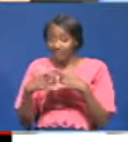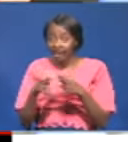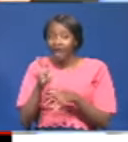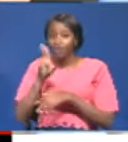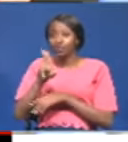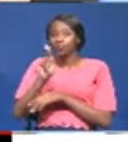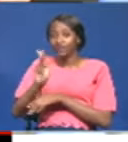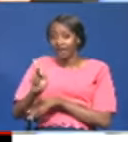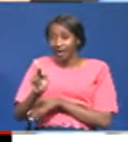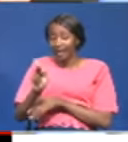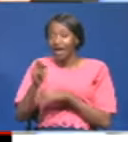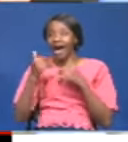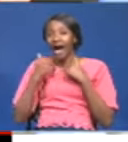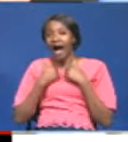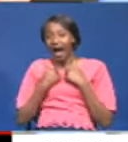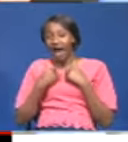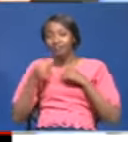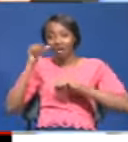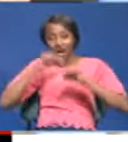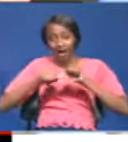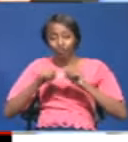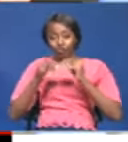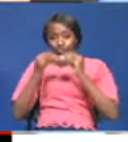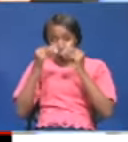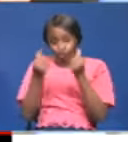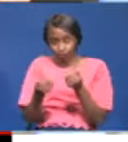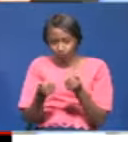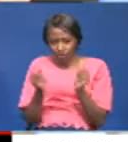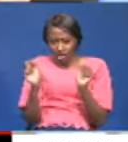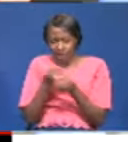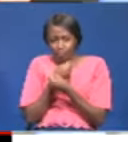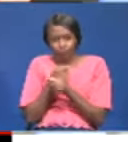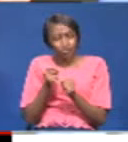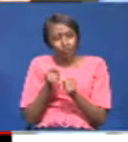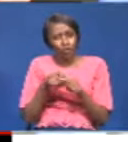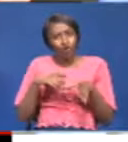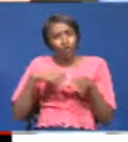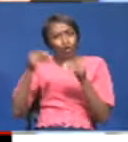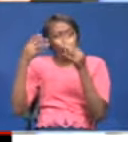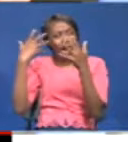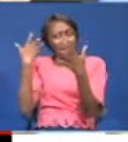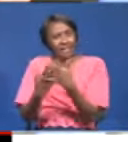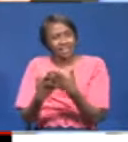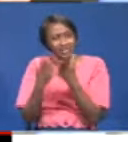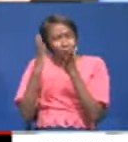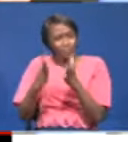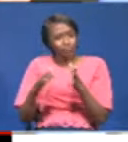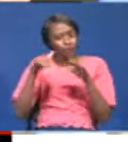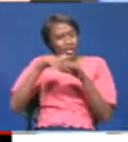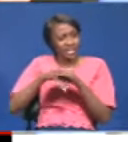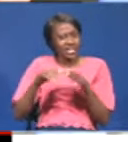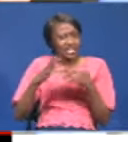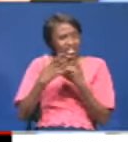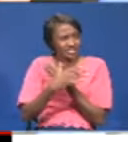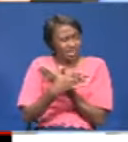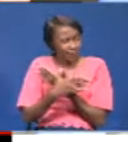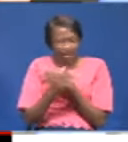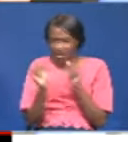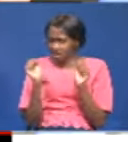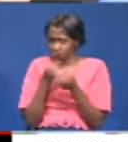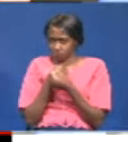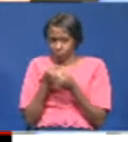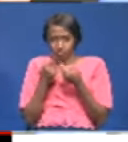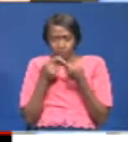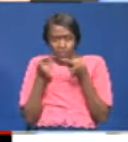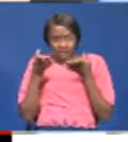Facebook, we got to do something about this. Because I can't go arrest somebody who's inciting somewhere in Germany. You understand? Secondly, a lot of people use